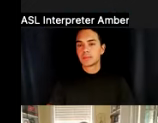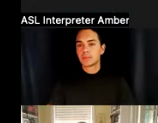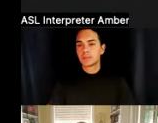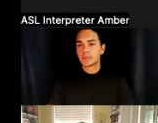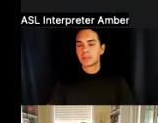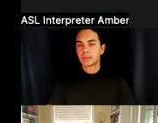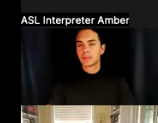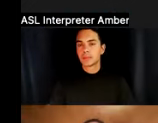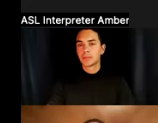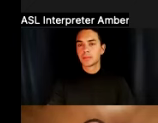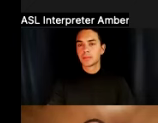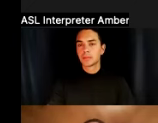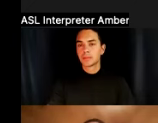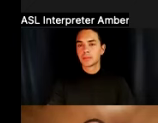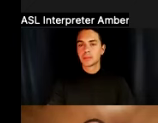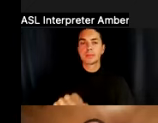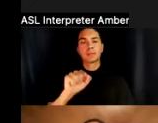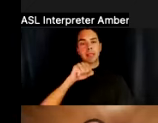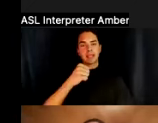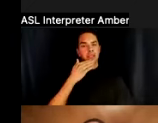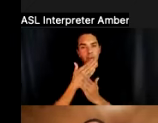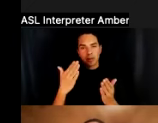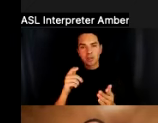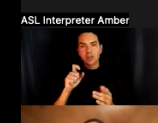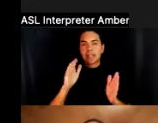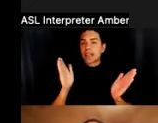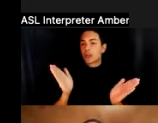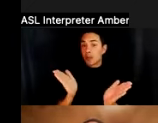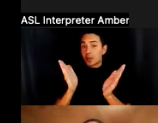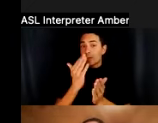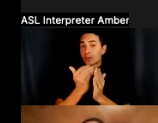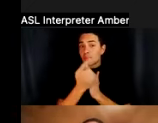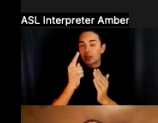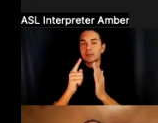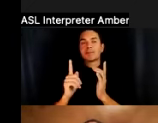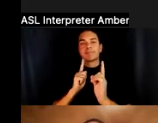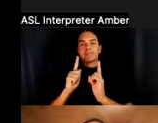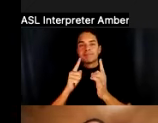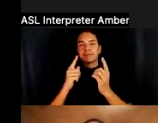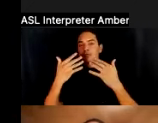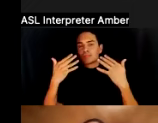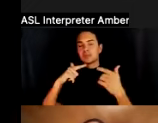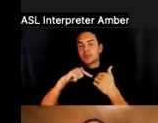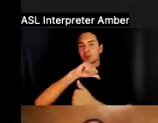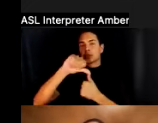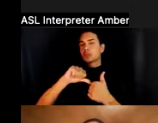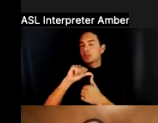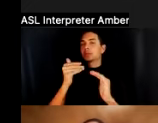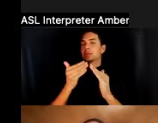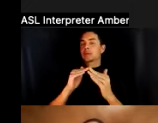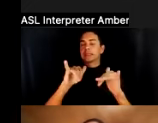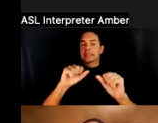Yes, thank you so much. Encouraging everyone to speak kindly to each other in community. Absolutely. That's